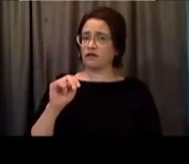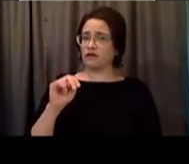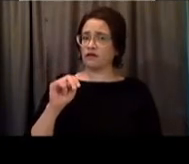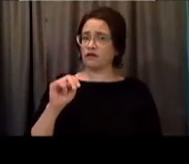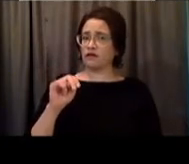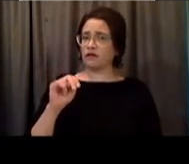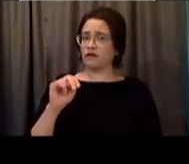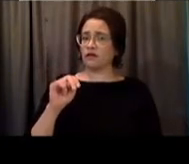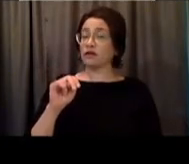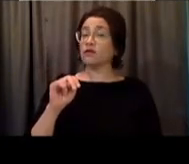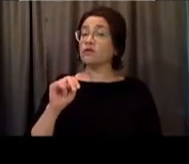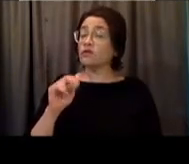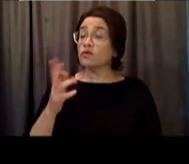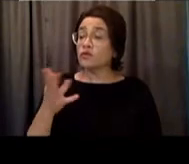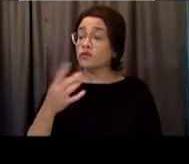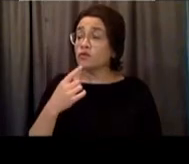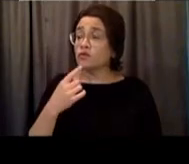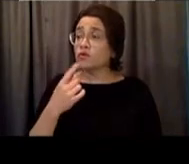Pardon me.